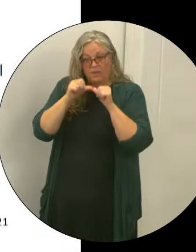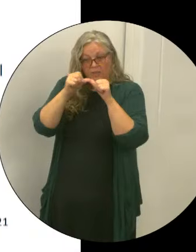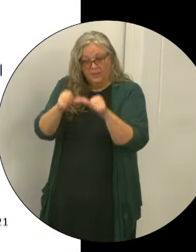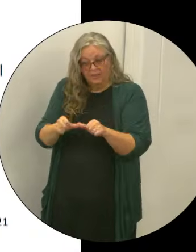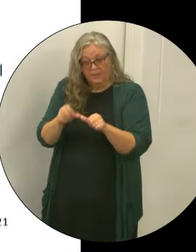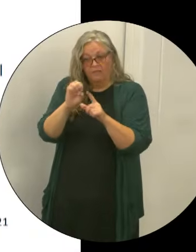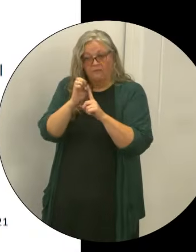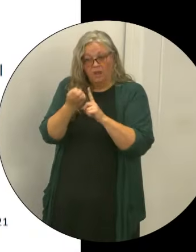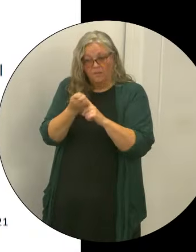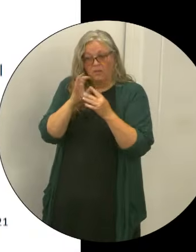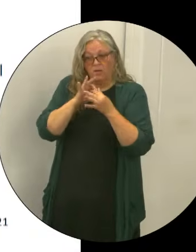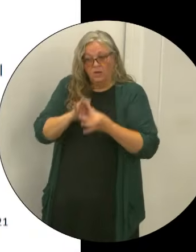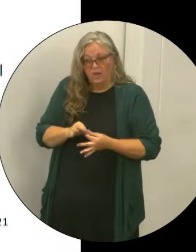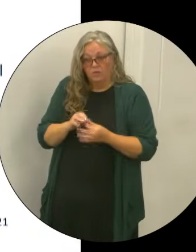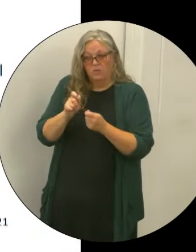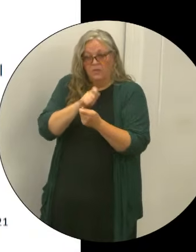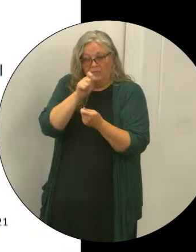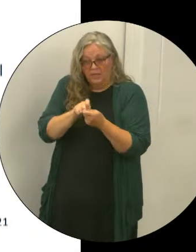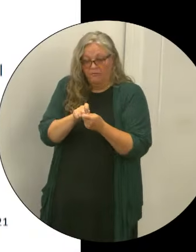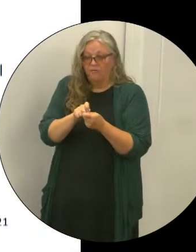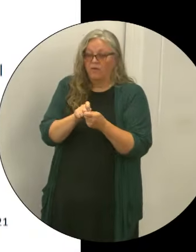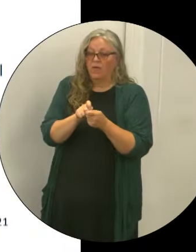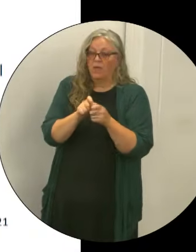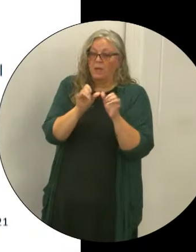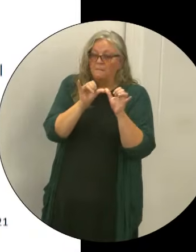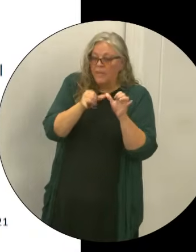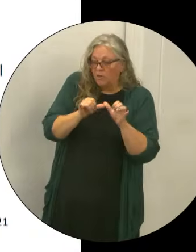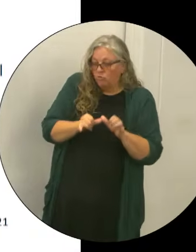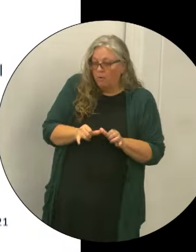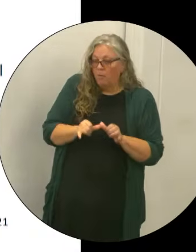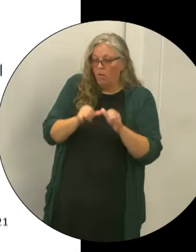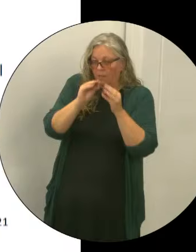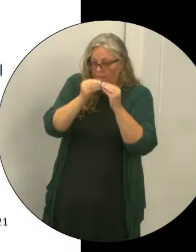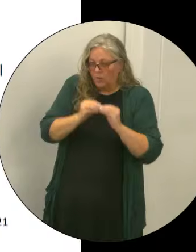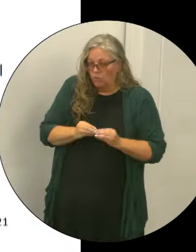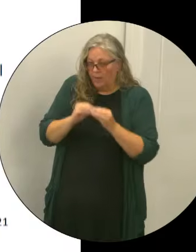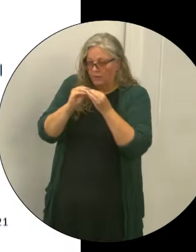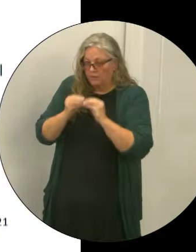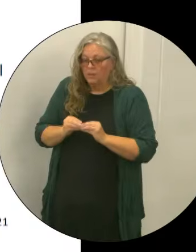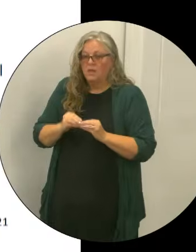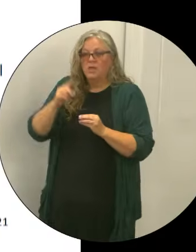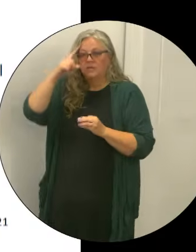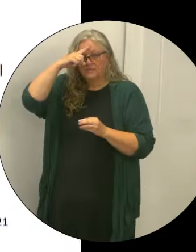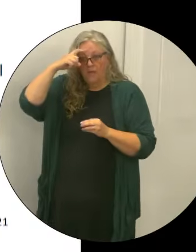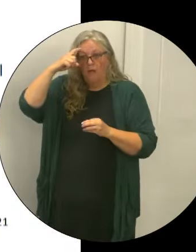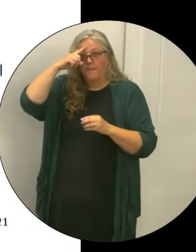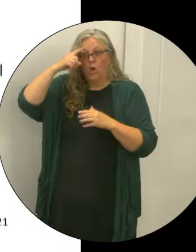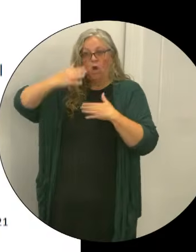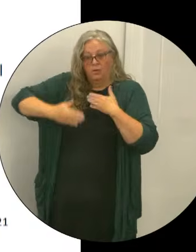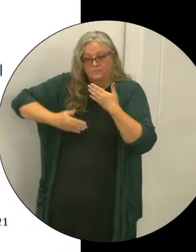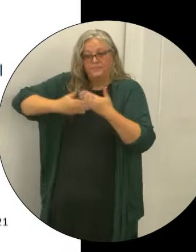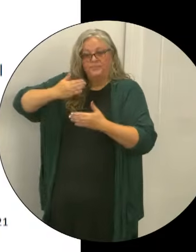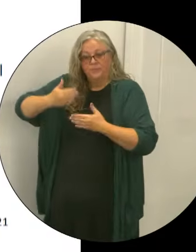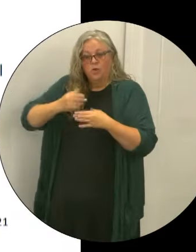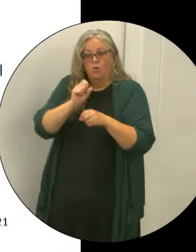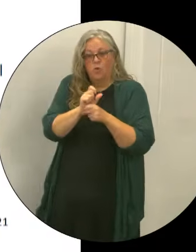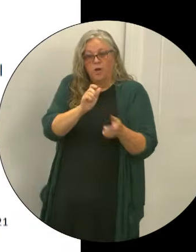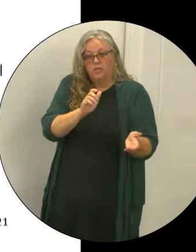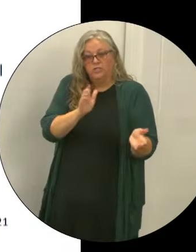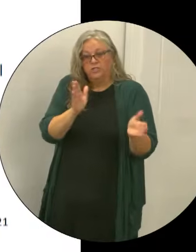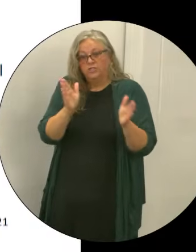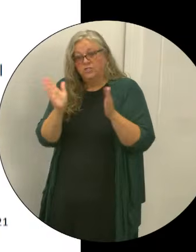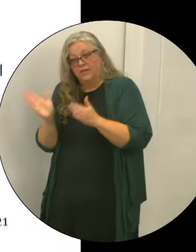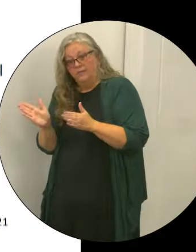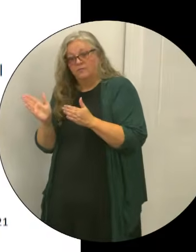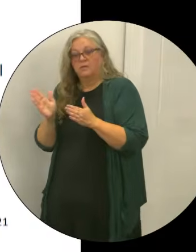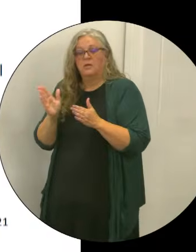specific measures and measurable metrics. As the summer progresses, the work shifts from analysis to